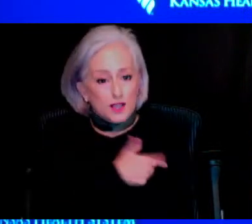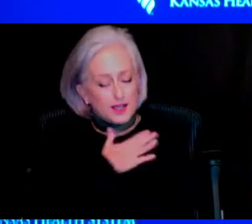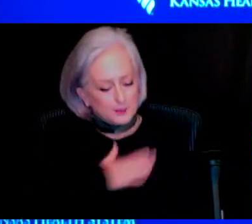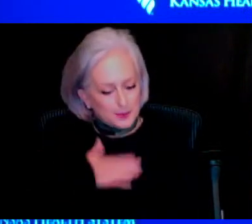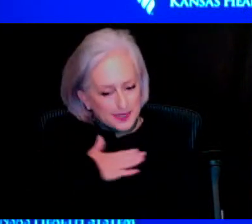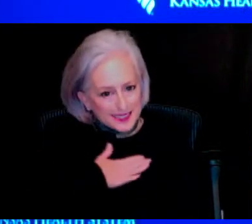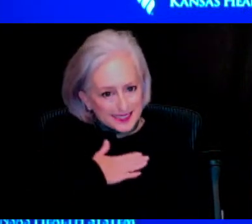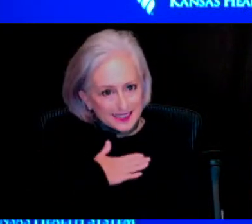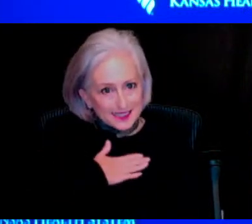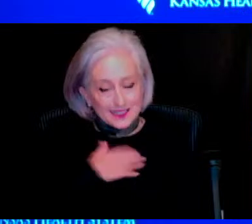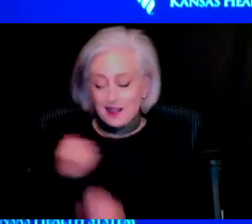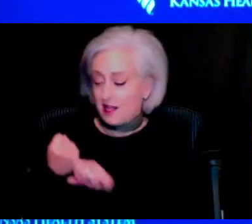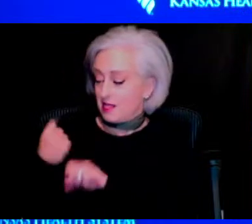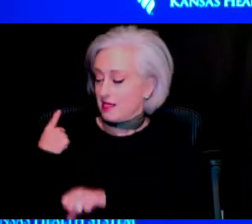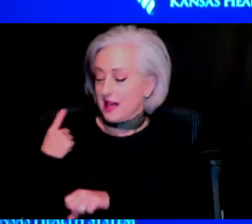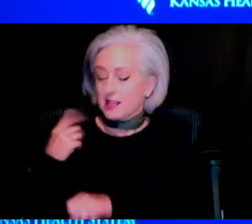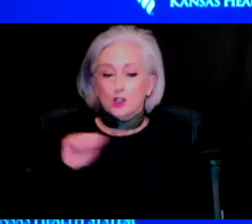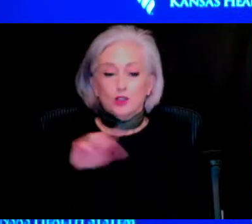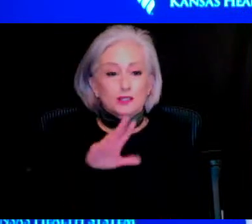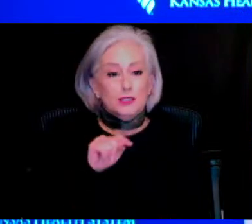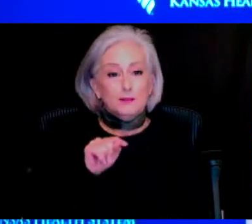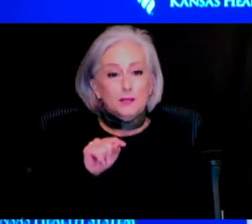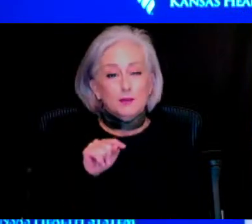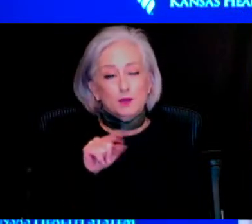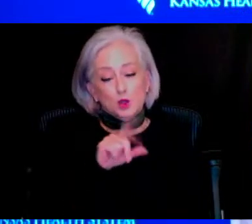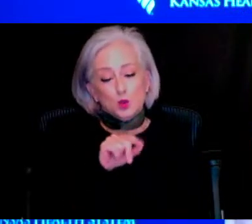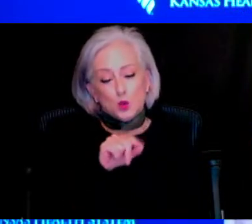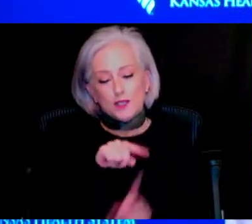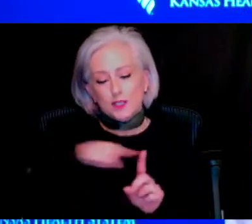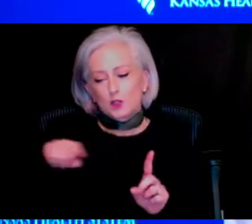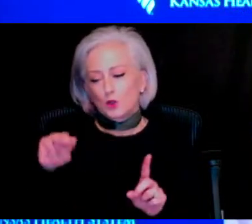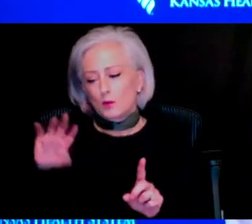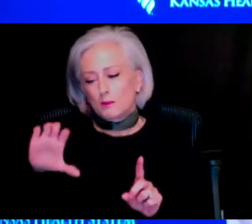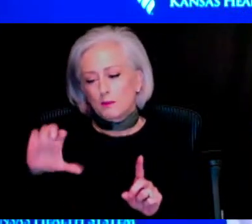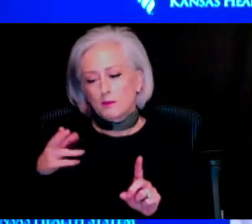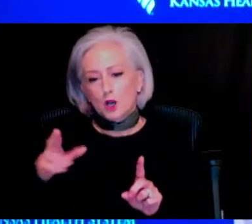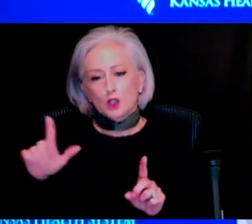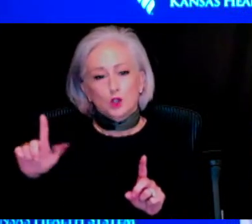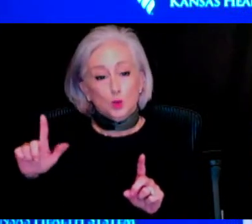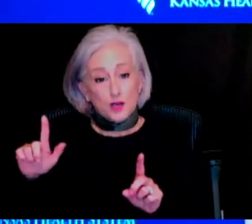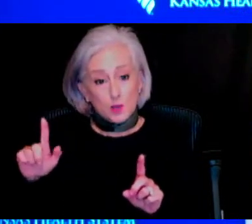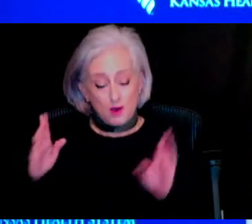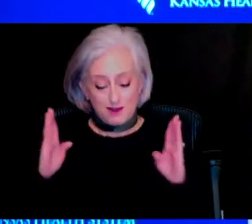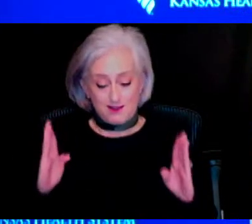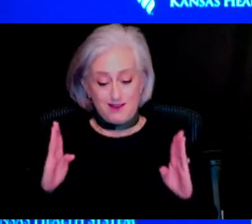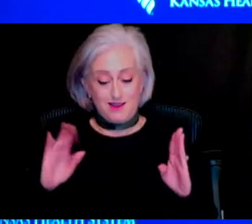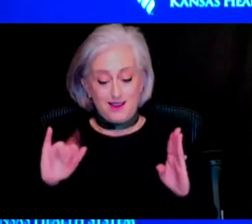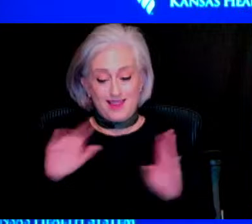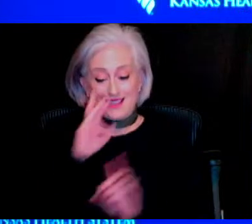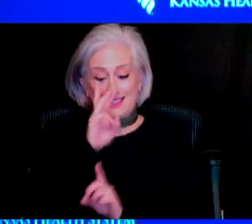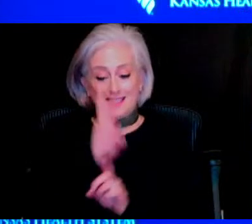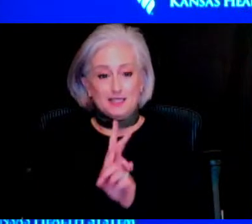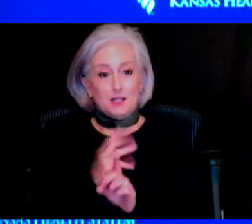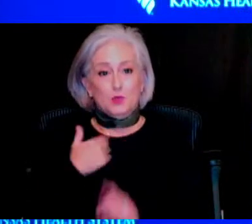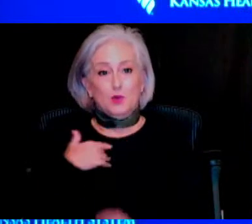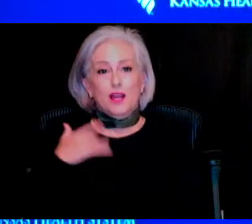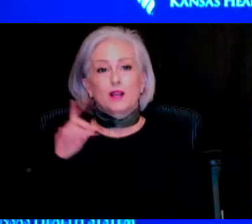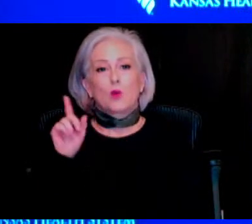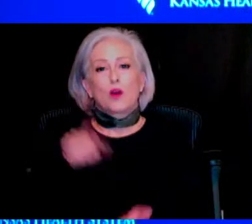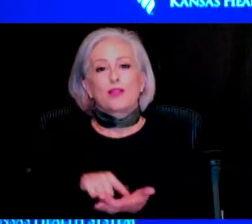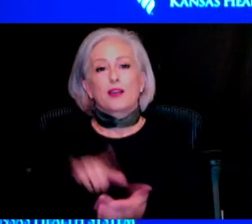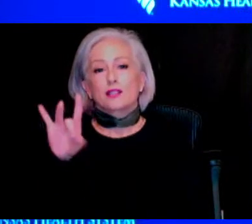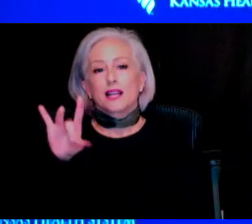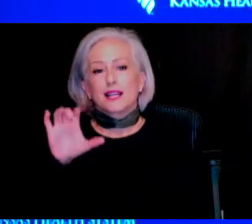from September 20 to March of 2021, in that 6 months, we had about 1,800 total cases